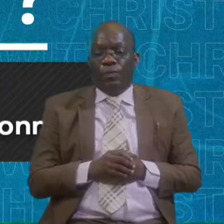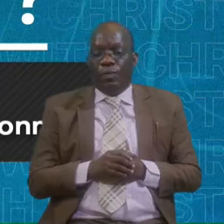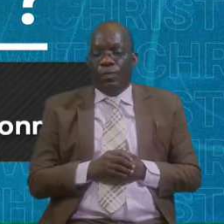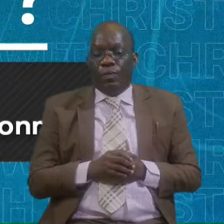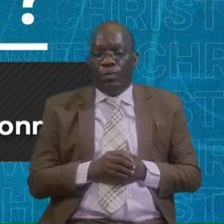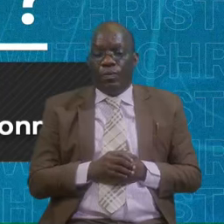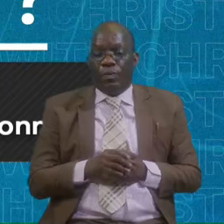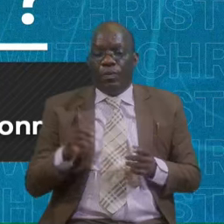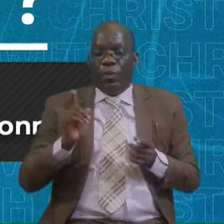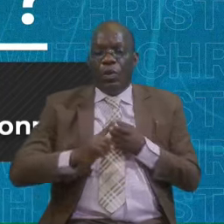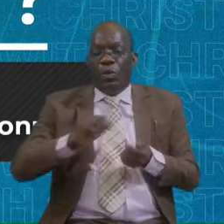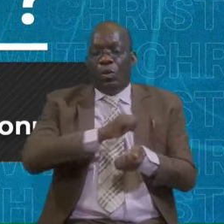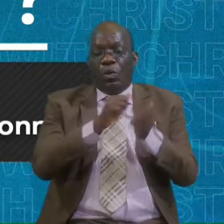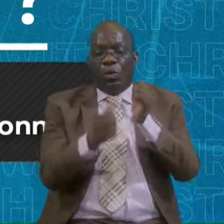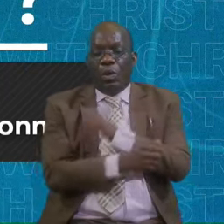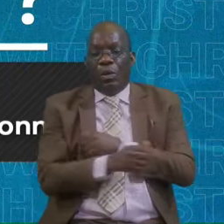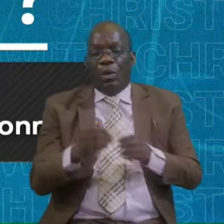to turn away from your sin,